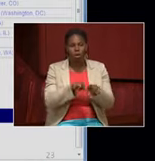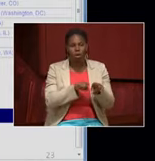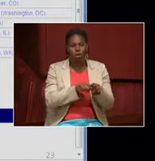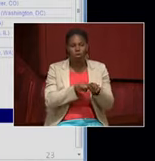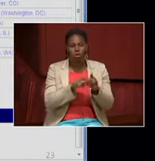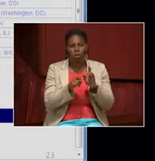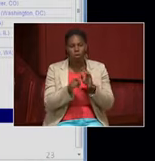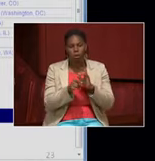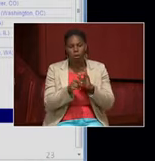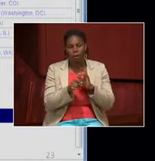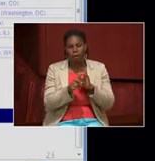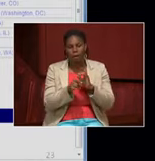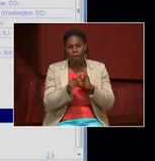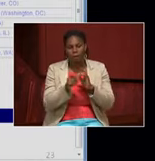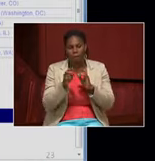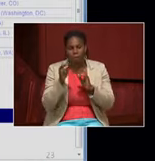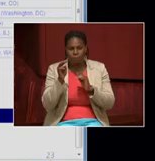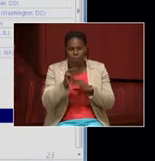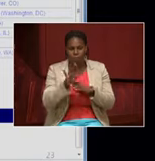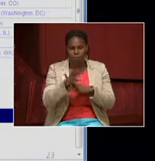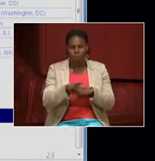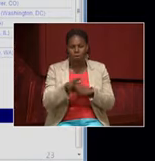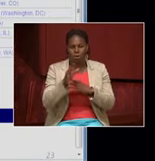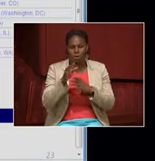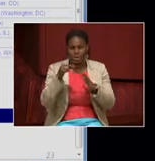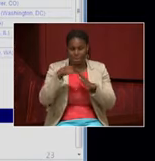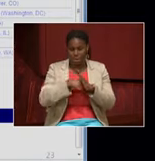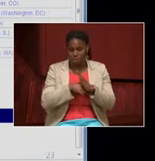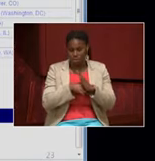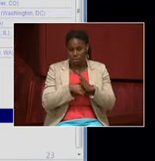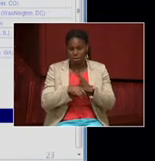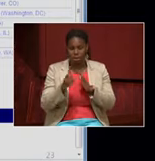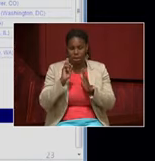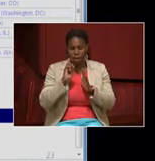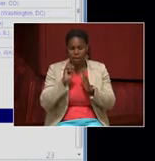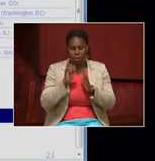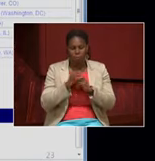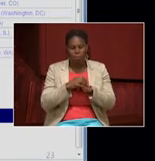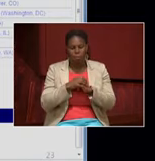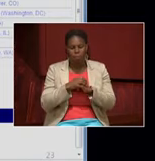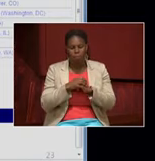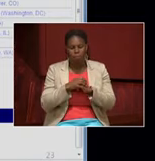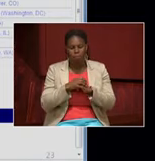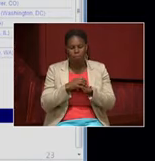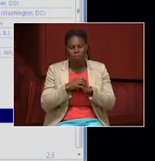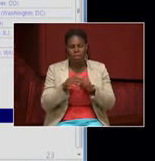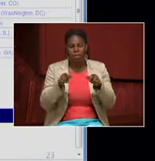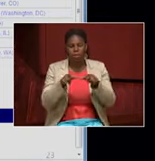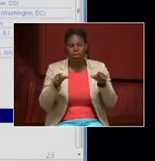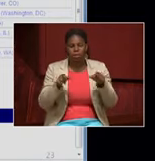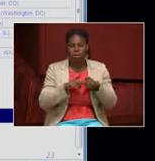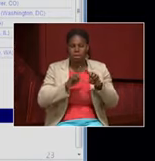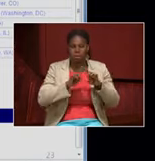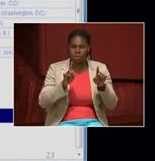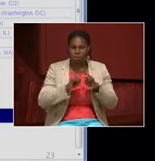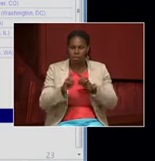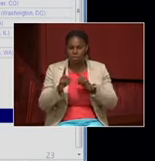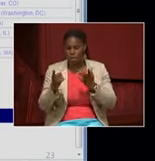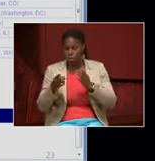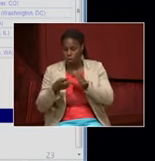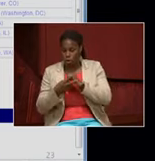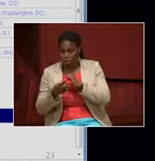your important publication details, and also notice down below the viewing locations. Different regional archives that I